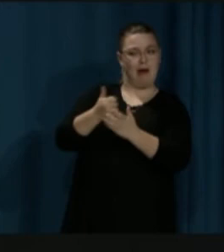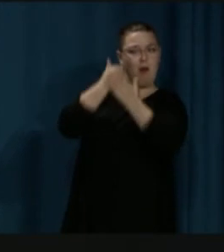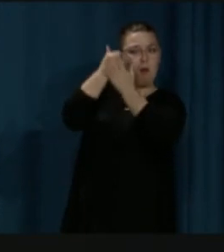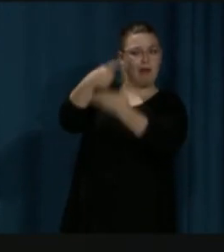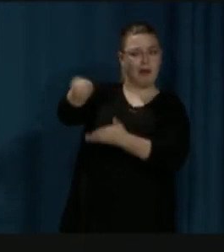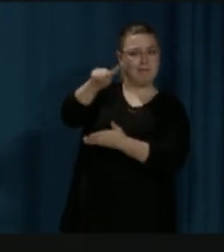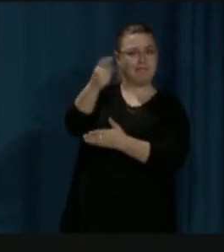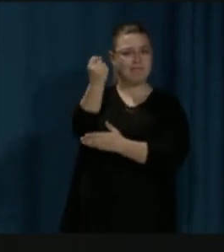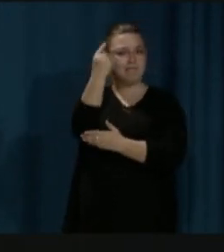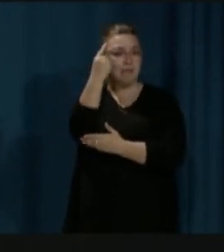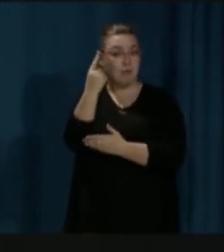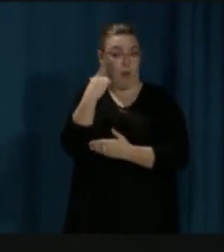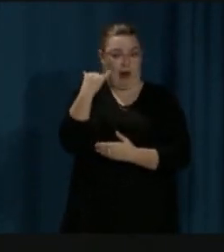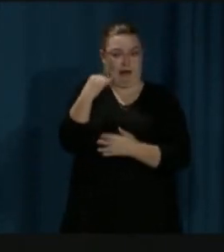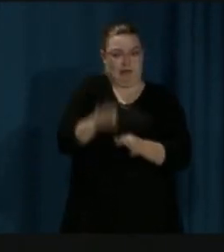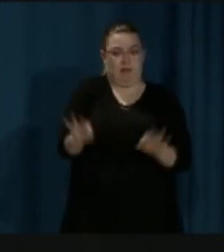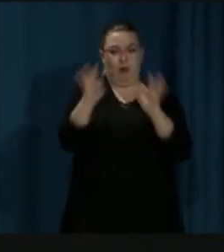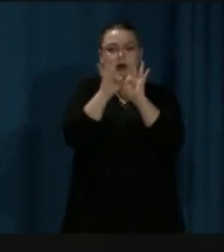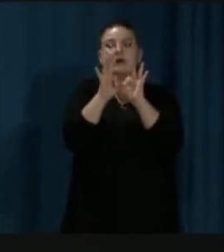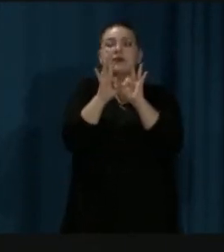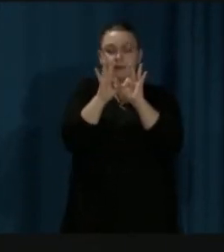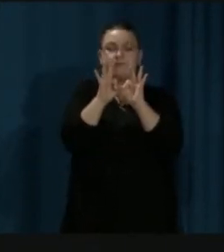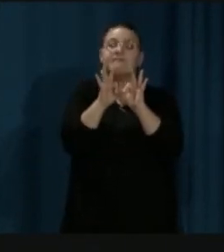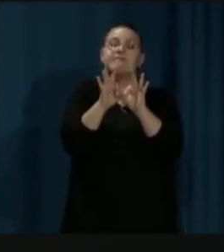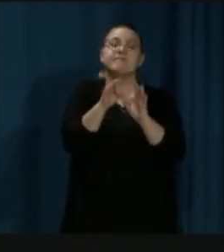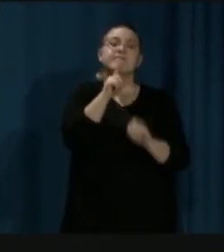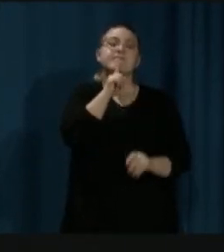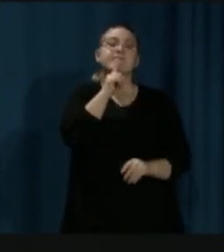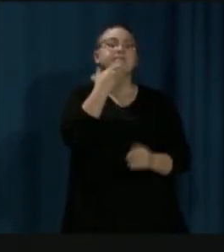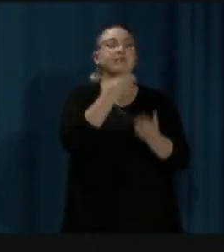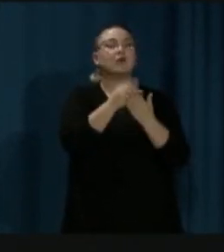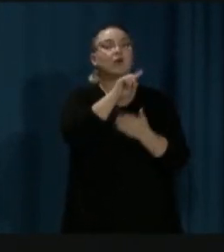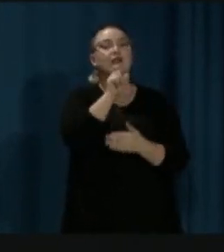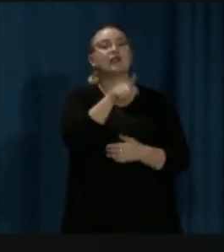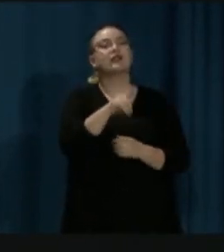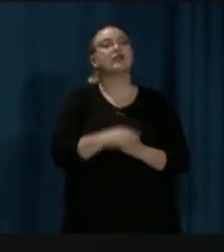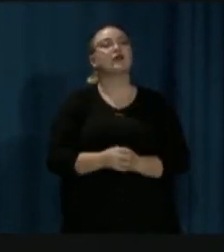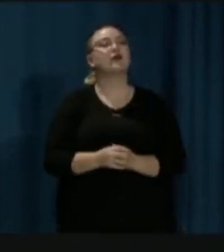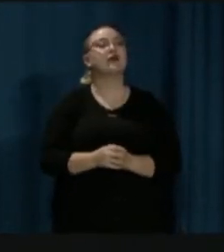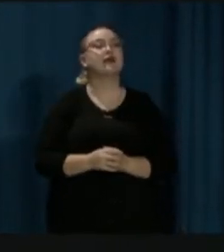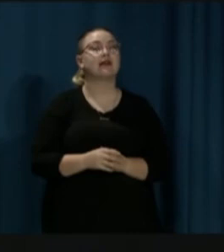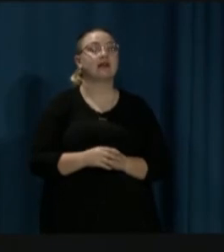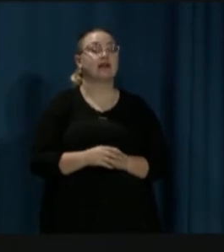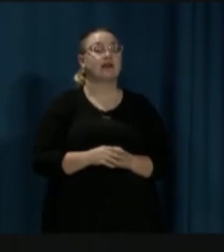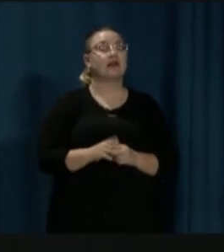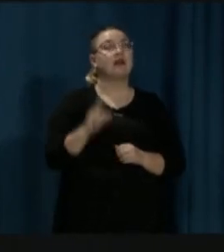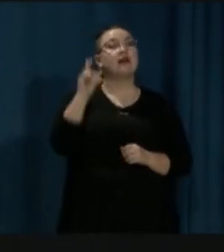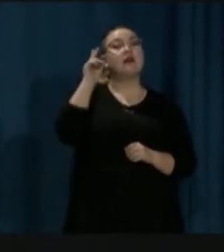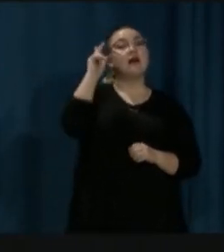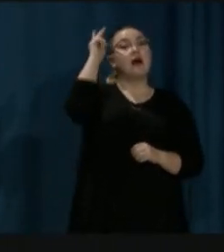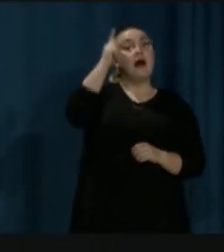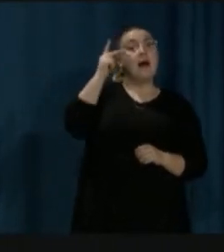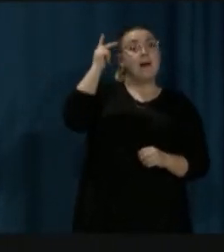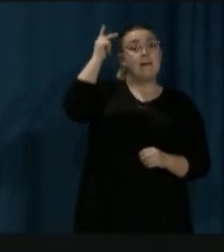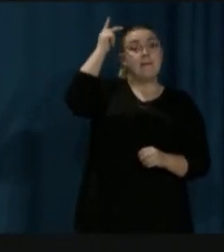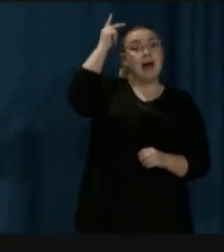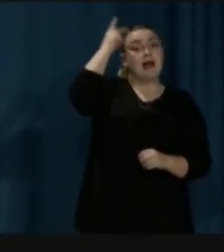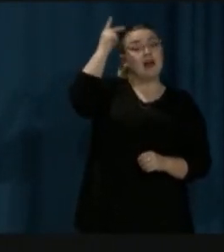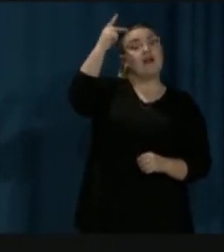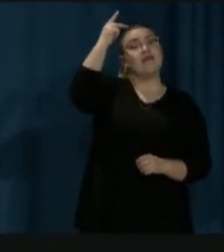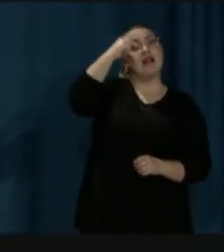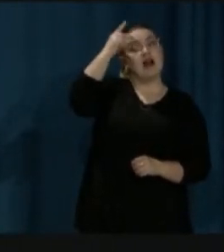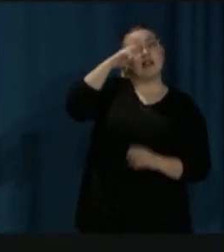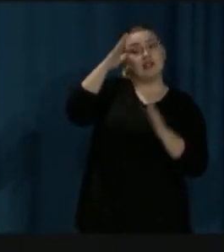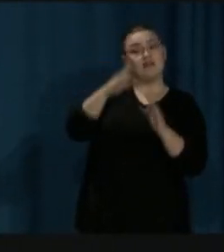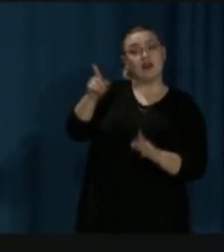history and I talk a lot about the consent argument that political philosophers talk about when they talk about